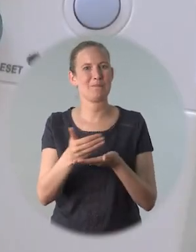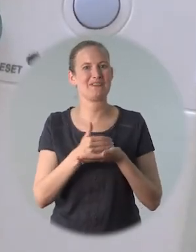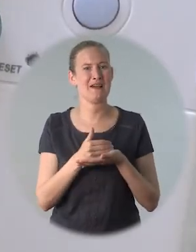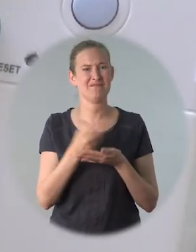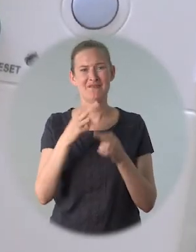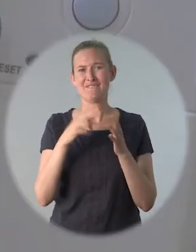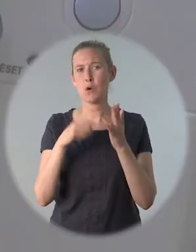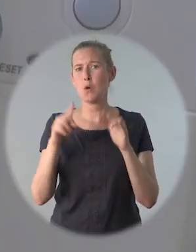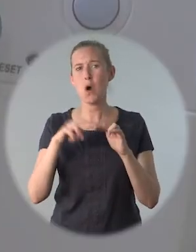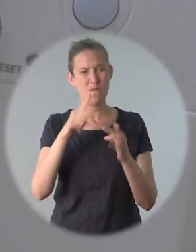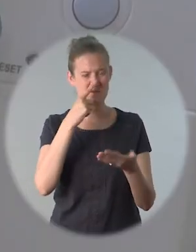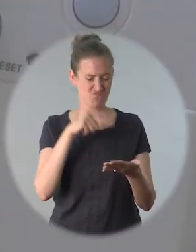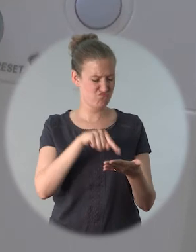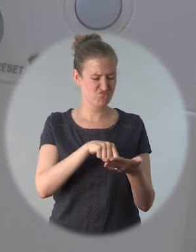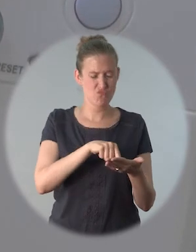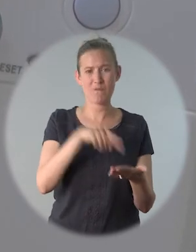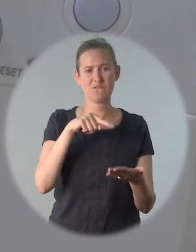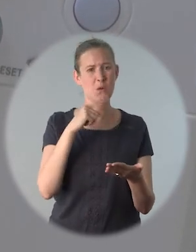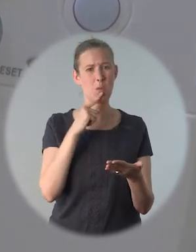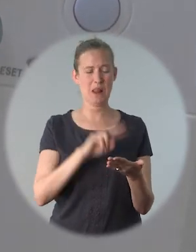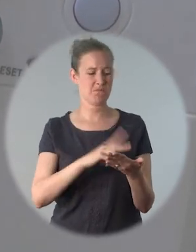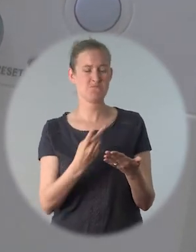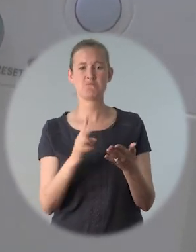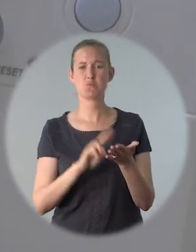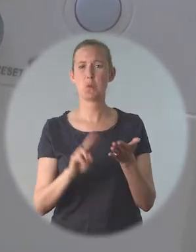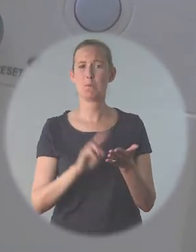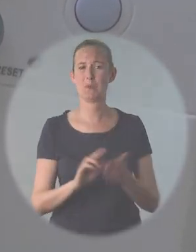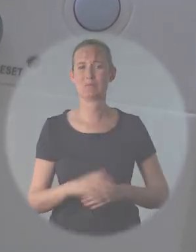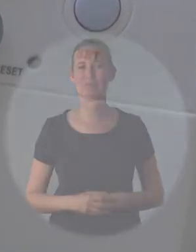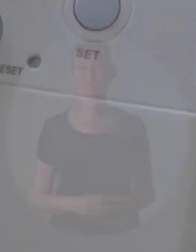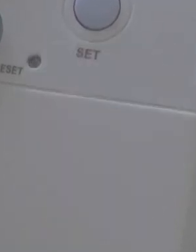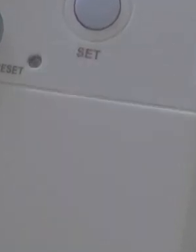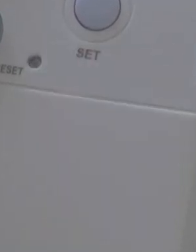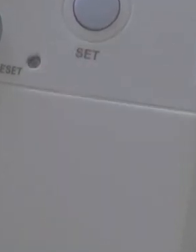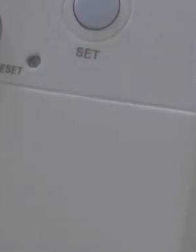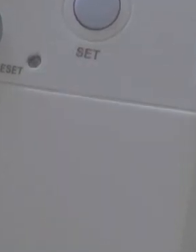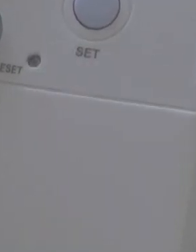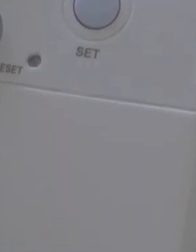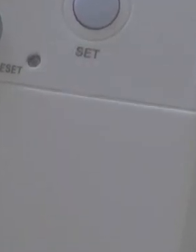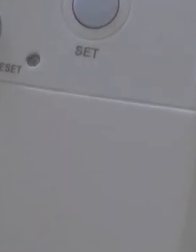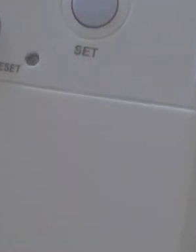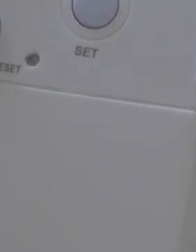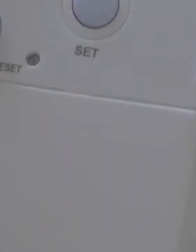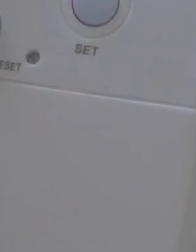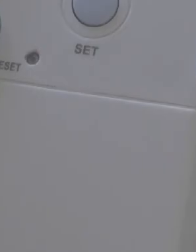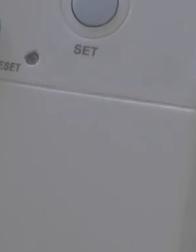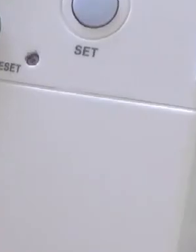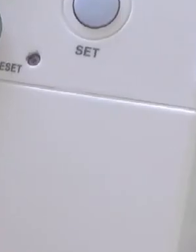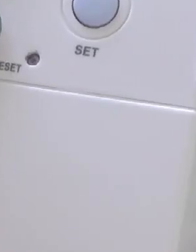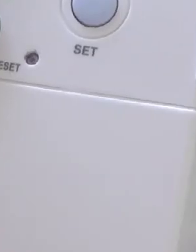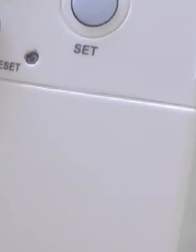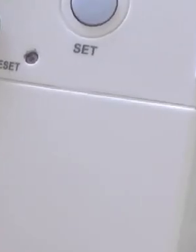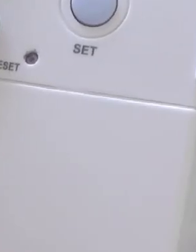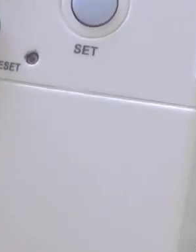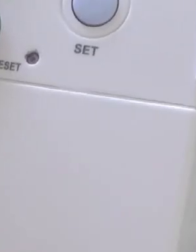hold it for three seconds. The display will revert back to normal and the programmer will keep running according to the times and temperatures you've